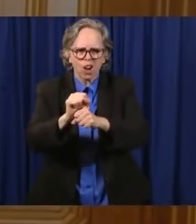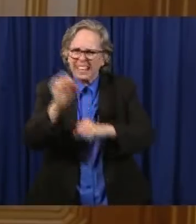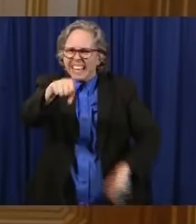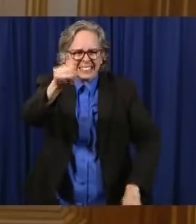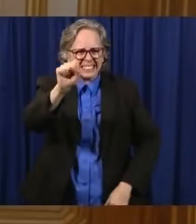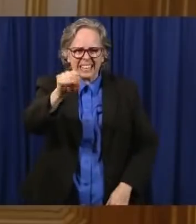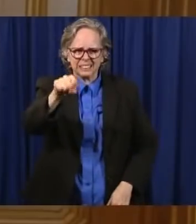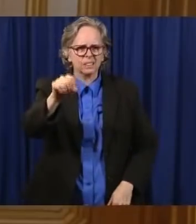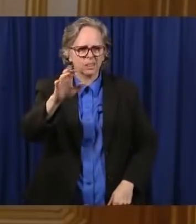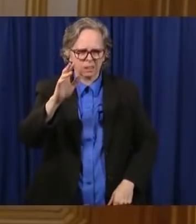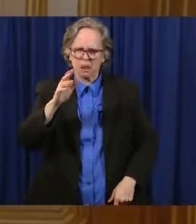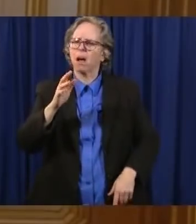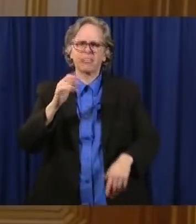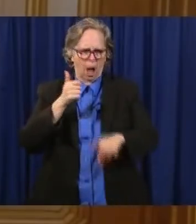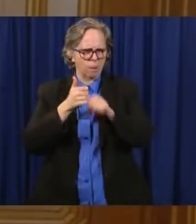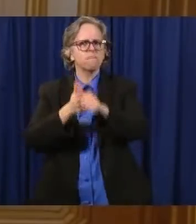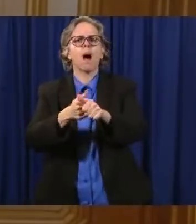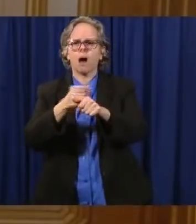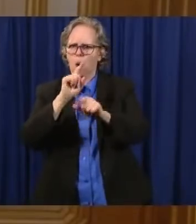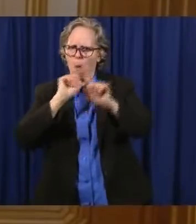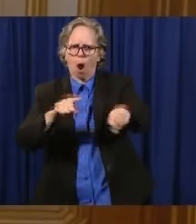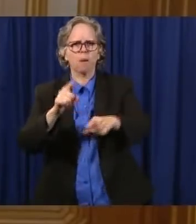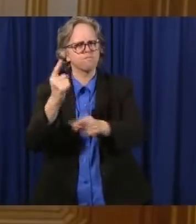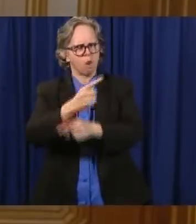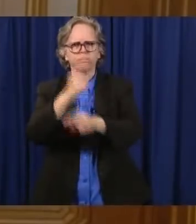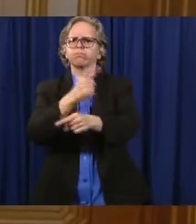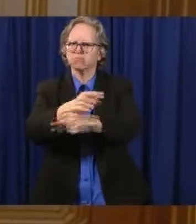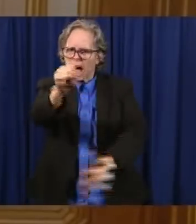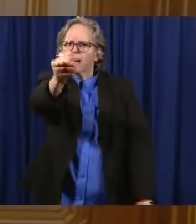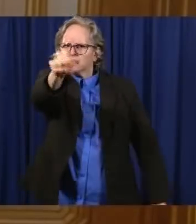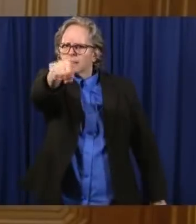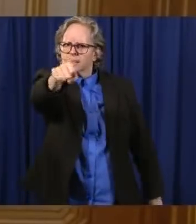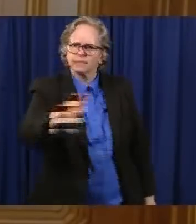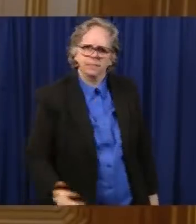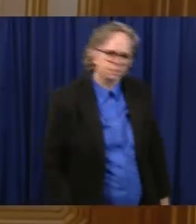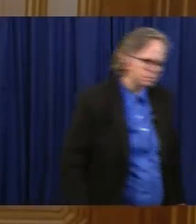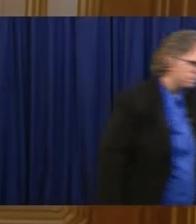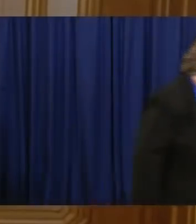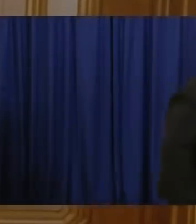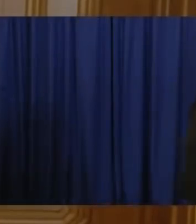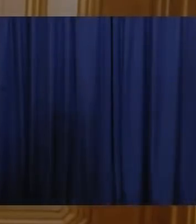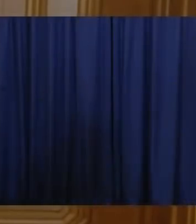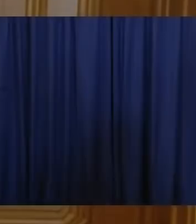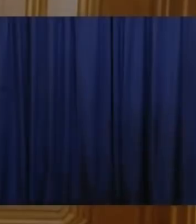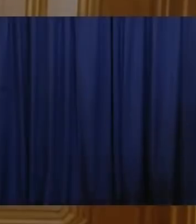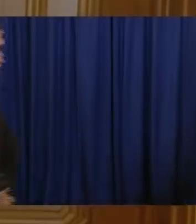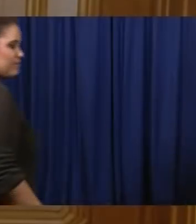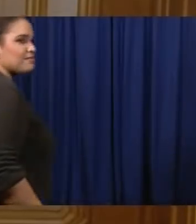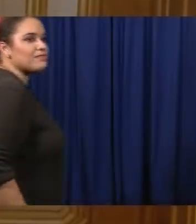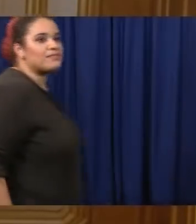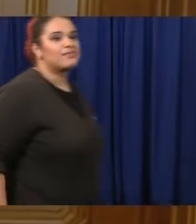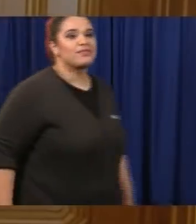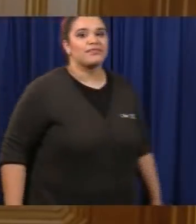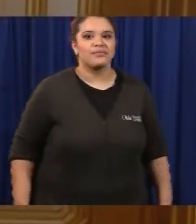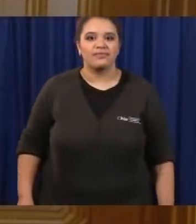order that we have in place. Thank you. Thank you for bringing that to my attention, Ben. Thank you.